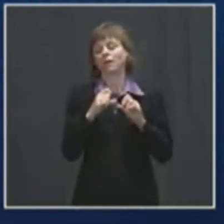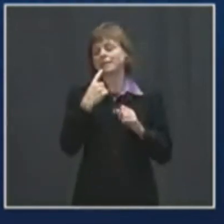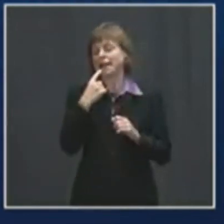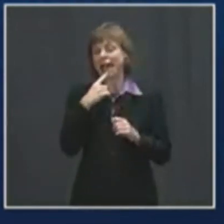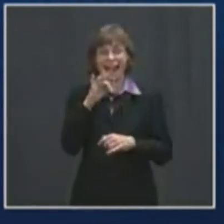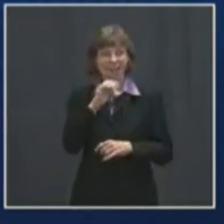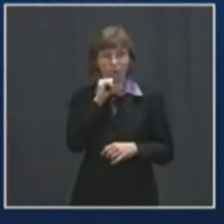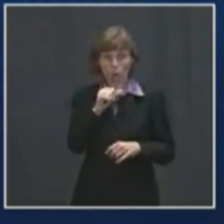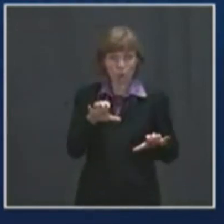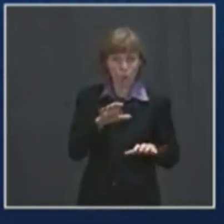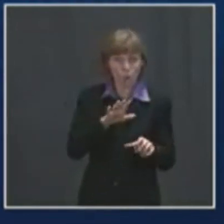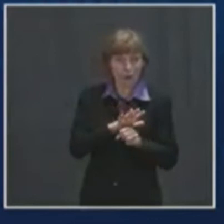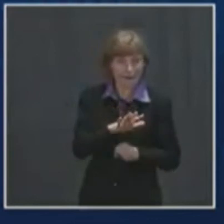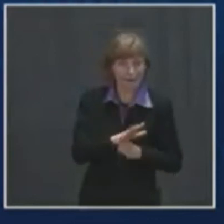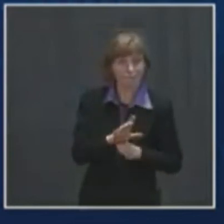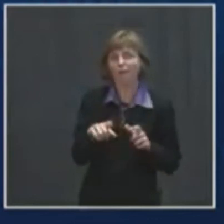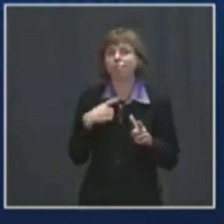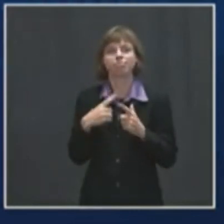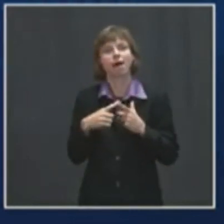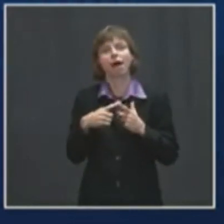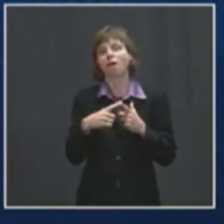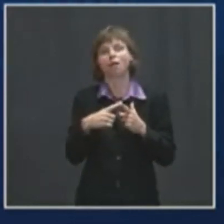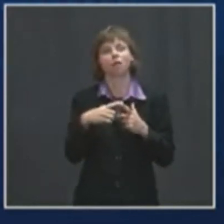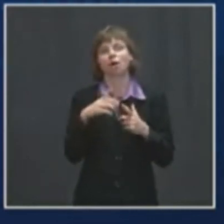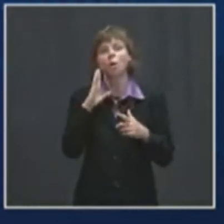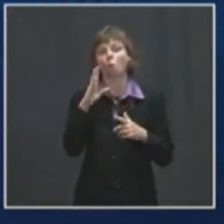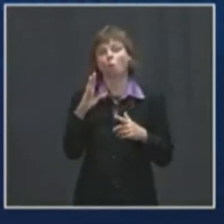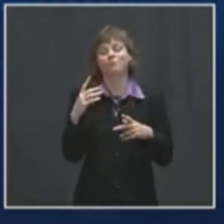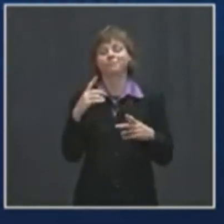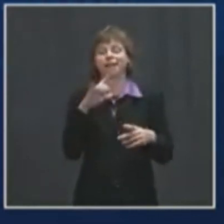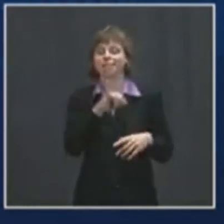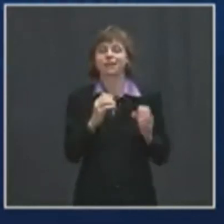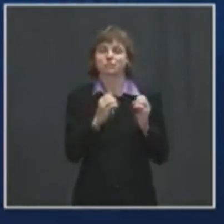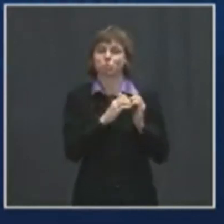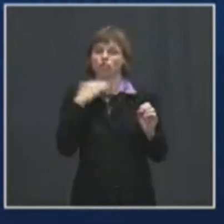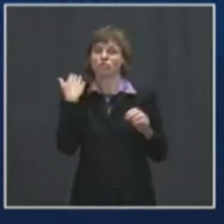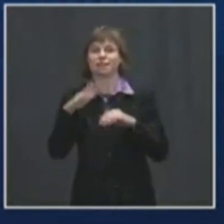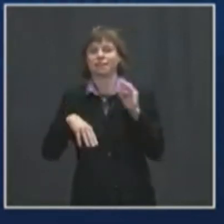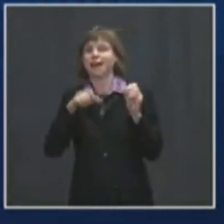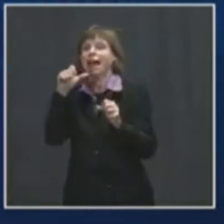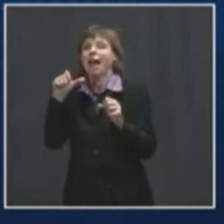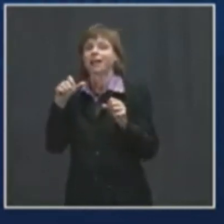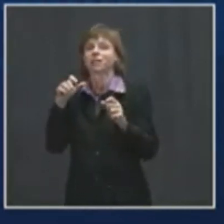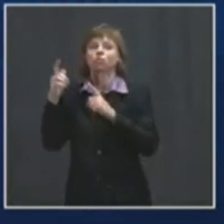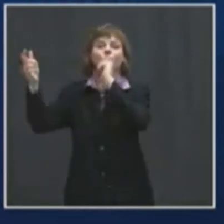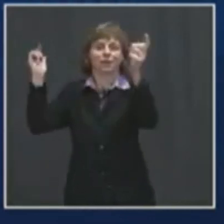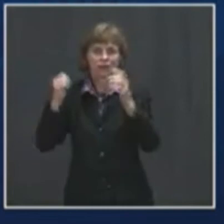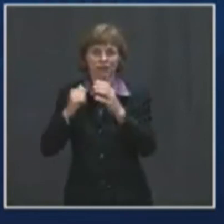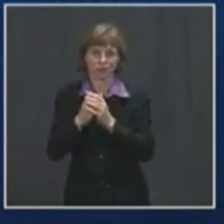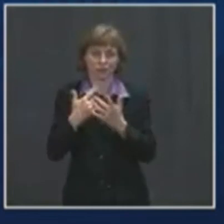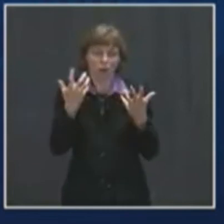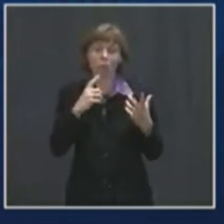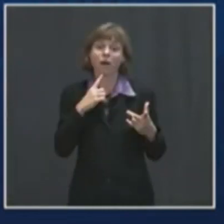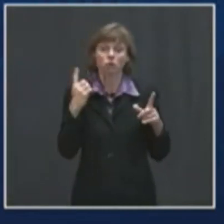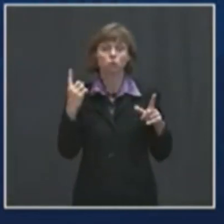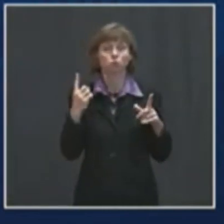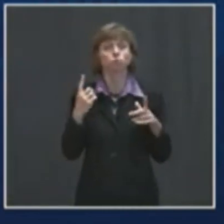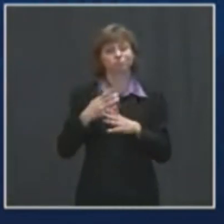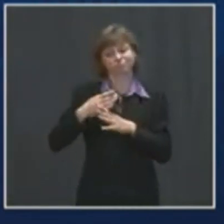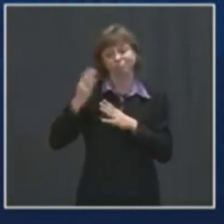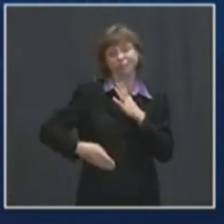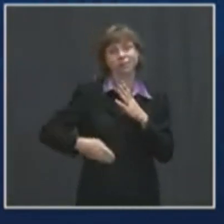risk of going big, providing families and businesses with the relief they need to finally put this virus behind us. Second, I want to